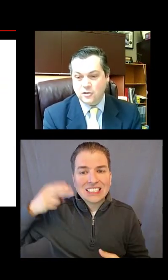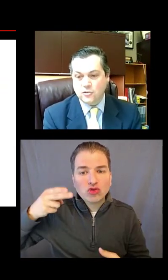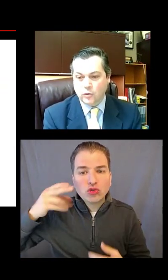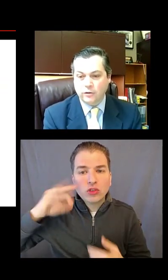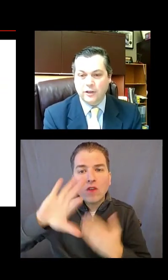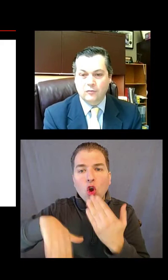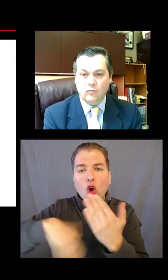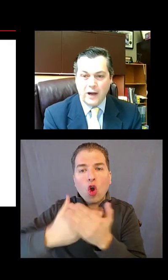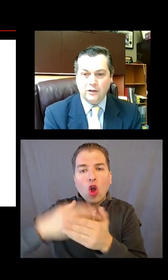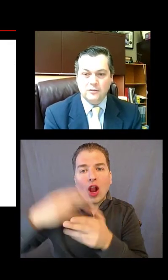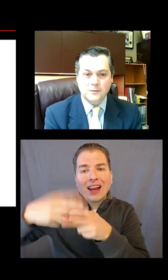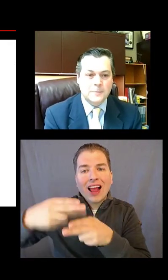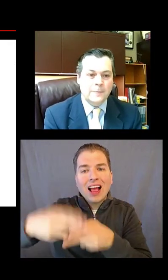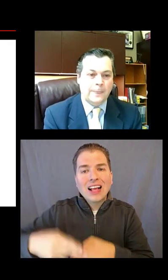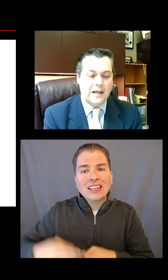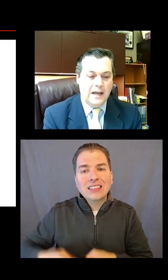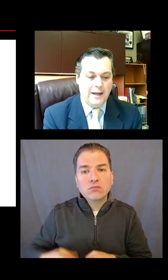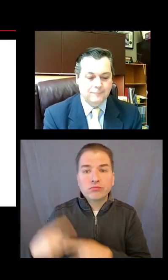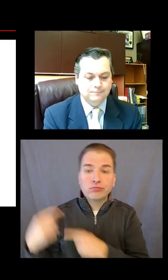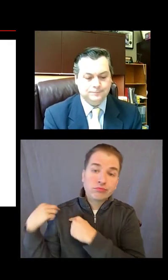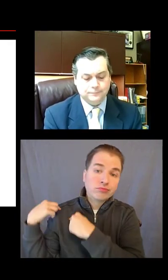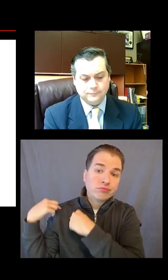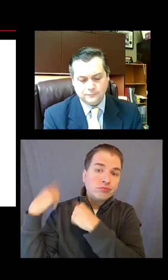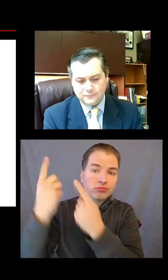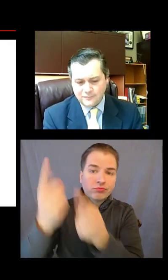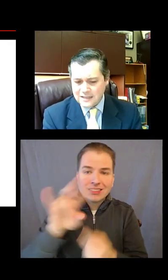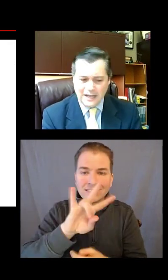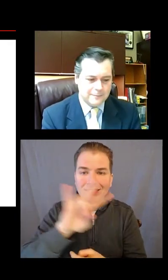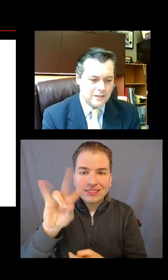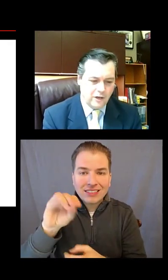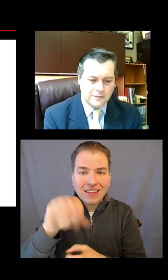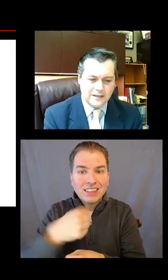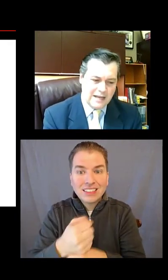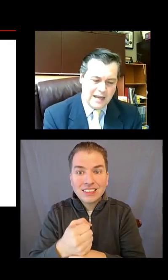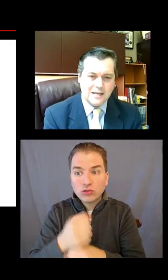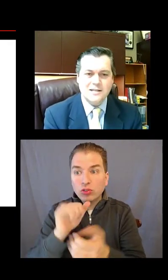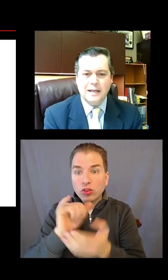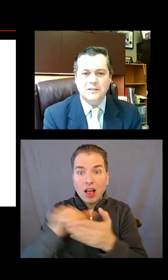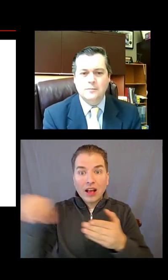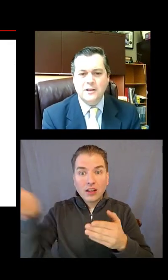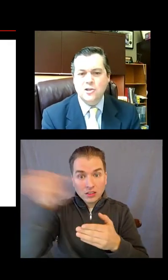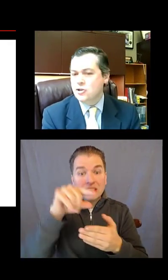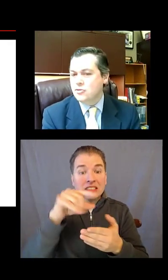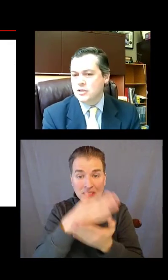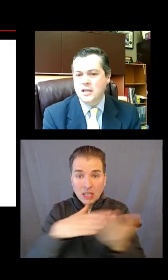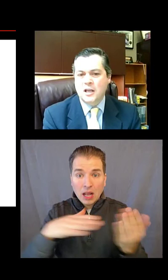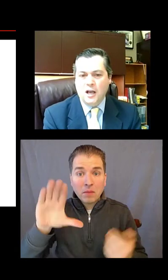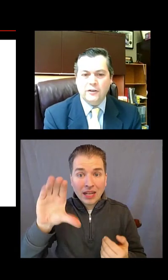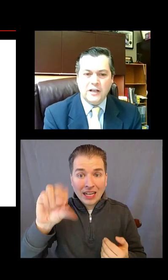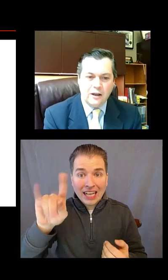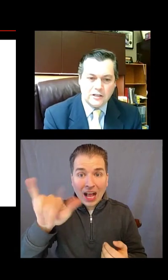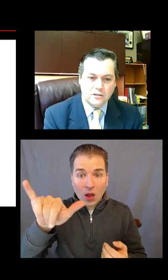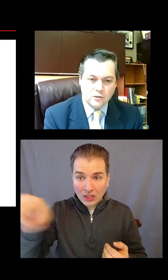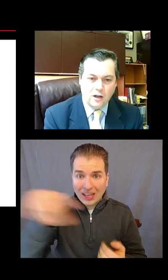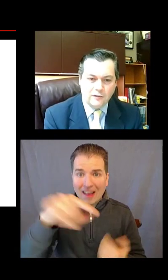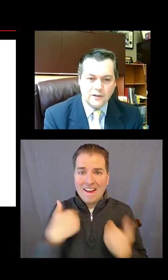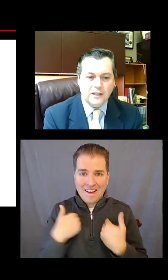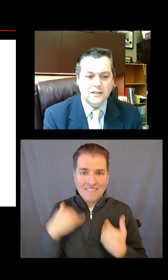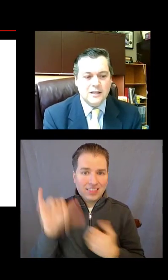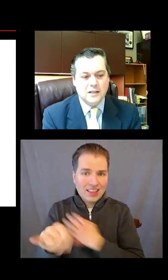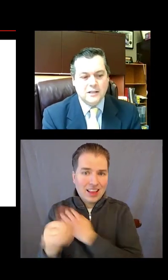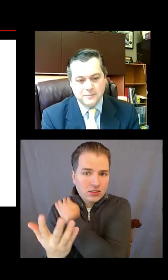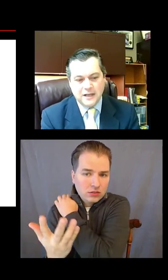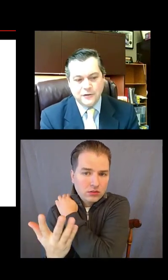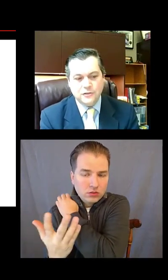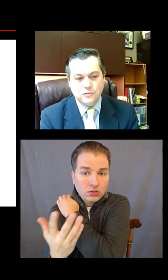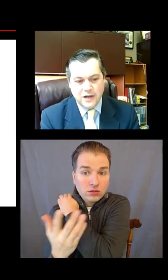70 years worth of records on names that have already been taken, names that have been used. Other counties do offer